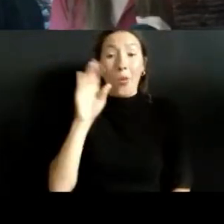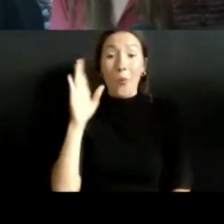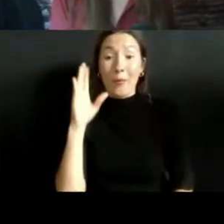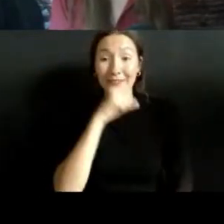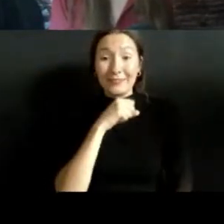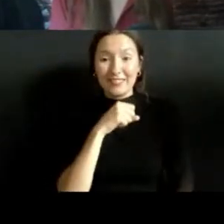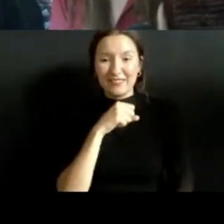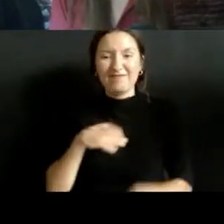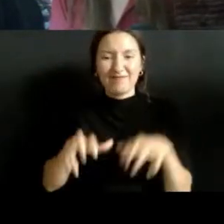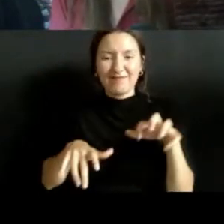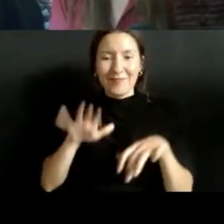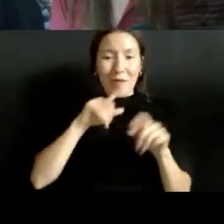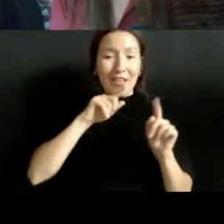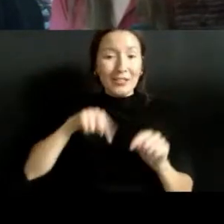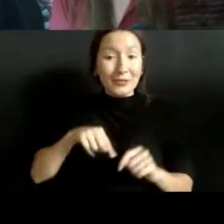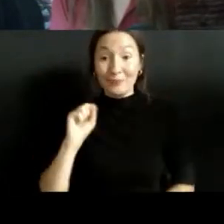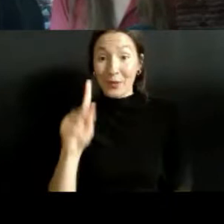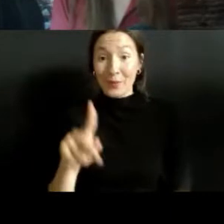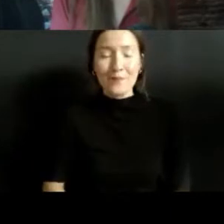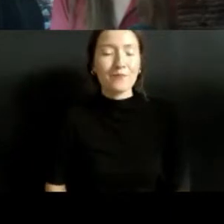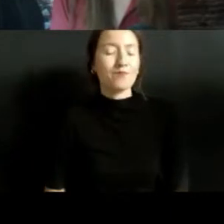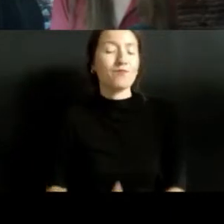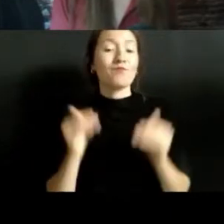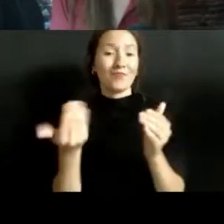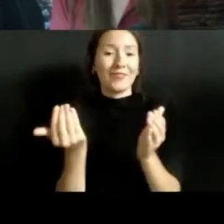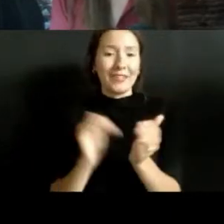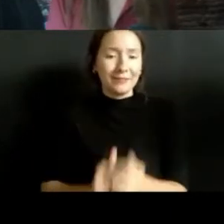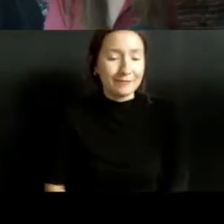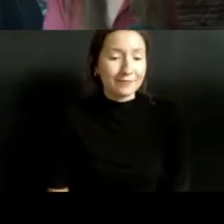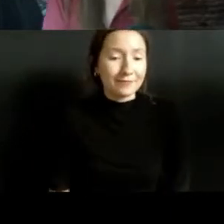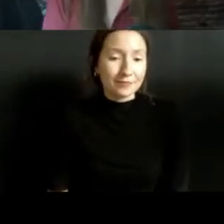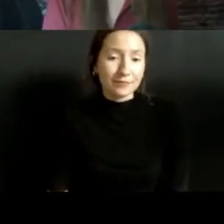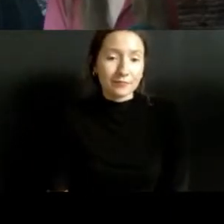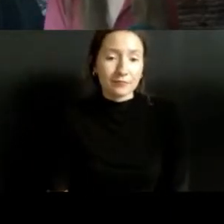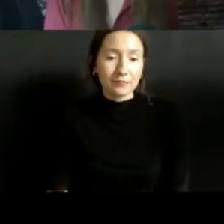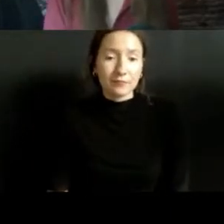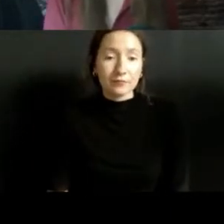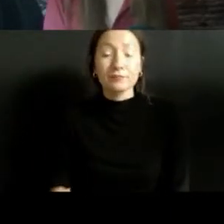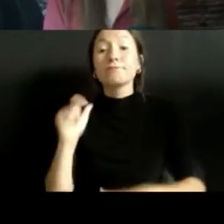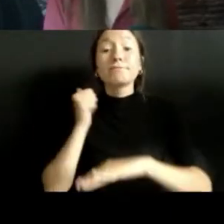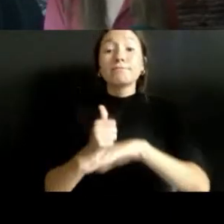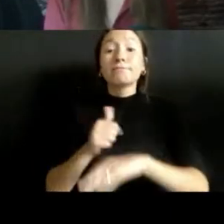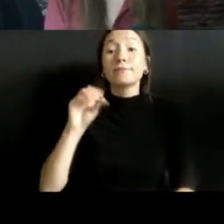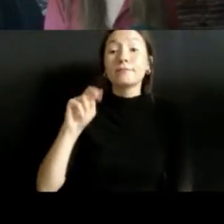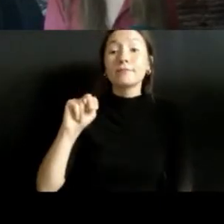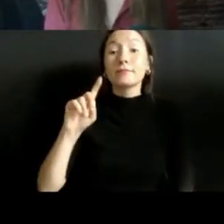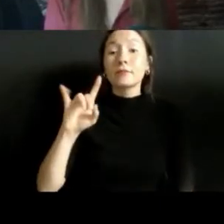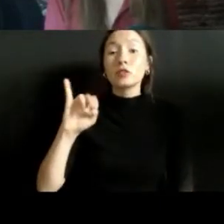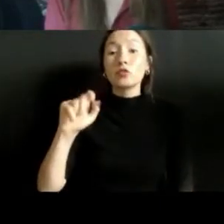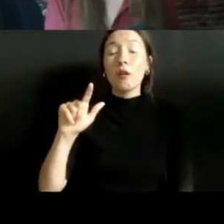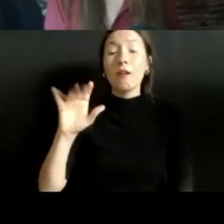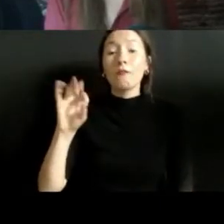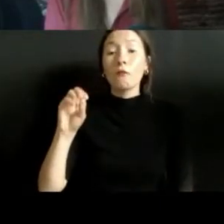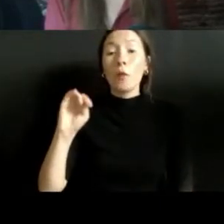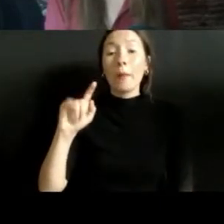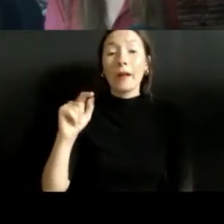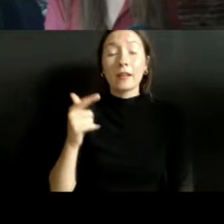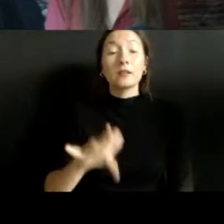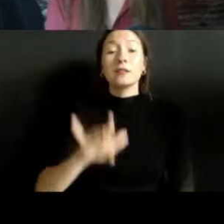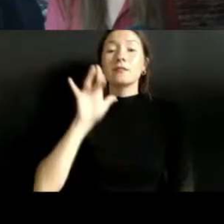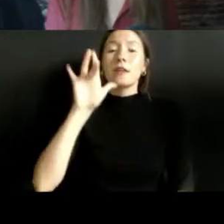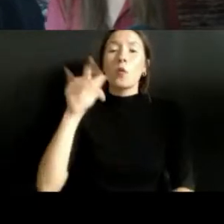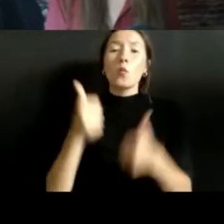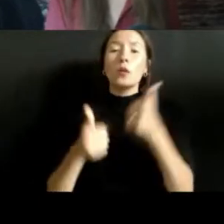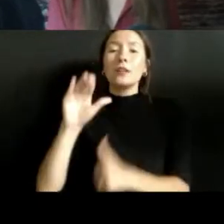in chat. Okay, let's go. To set up conditional formatting, start by selecting the cells you want to